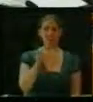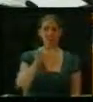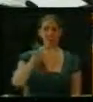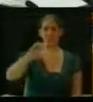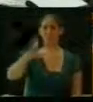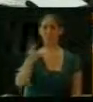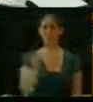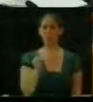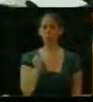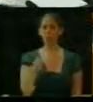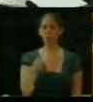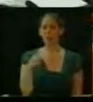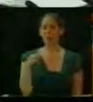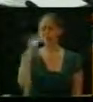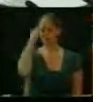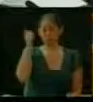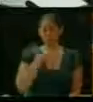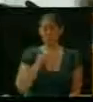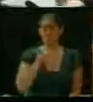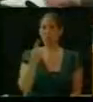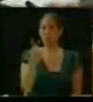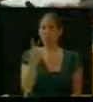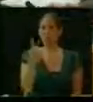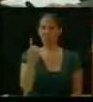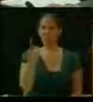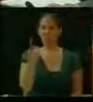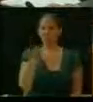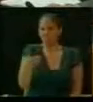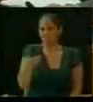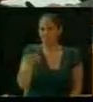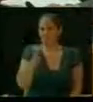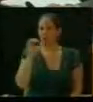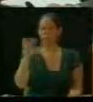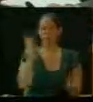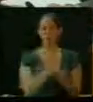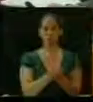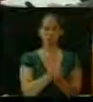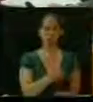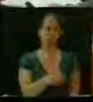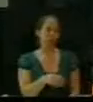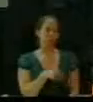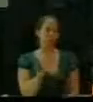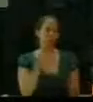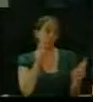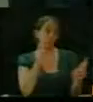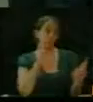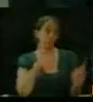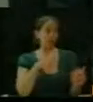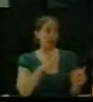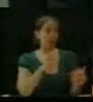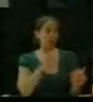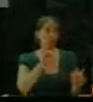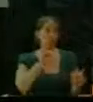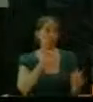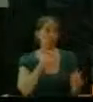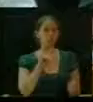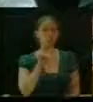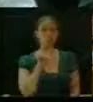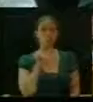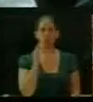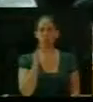unethical because we didn't approve the one thing. I'll take that chance. Okay,